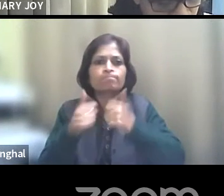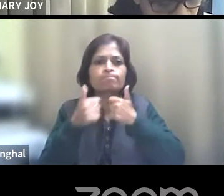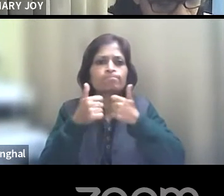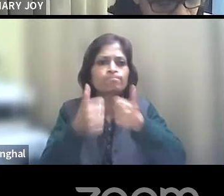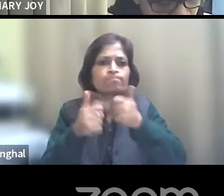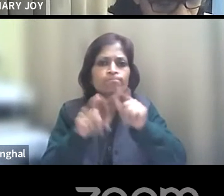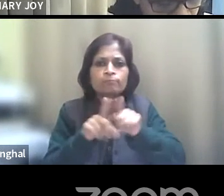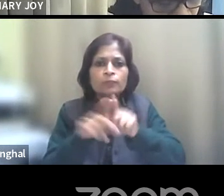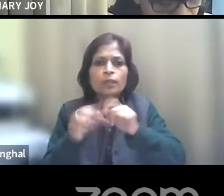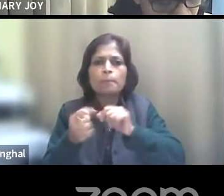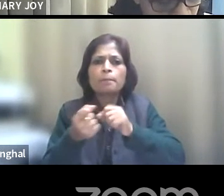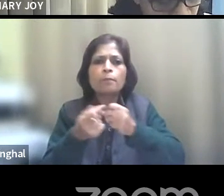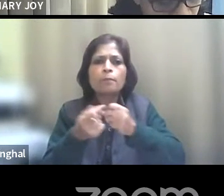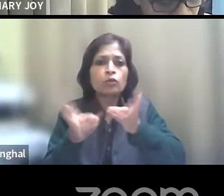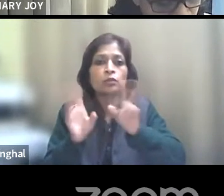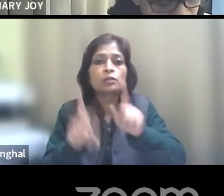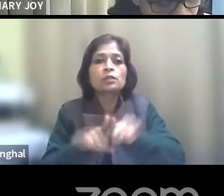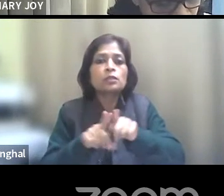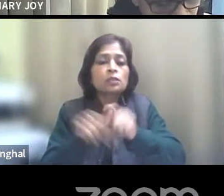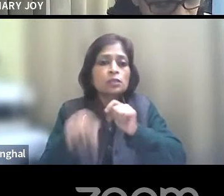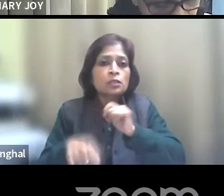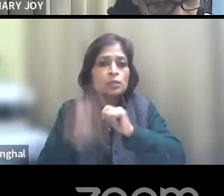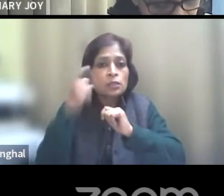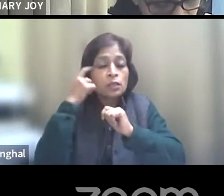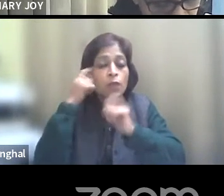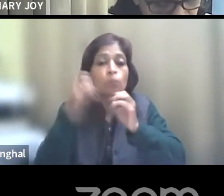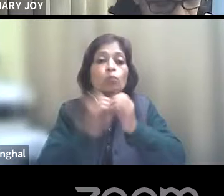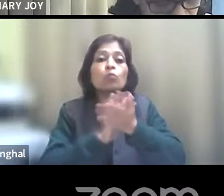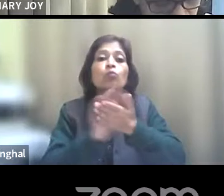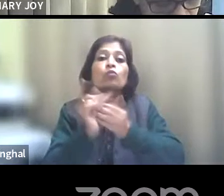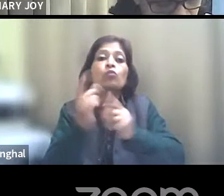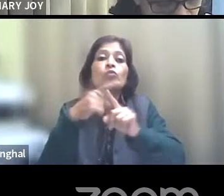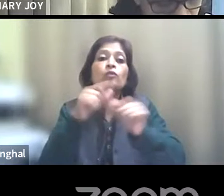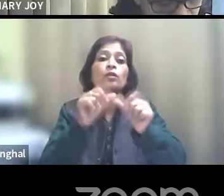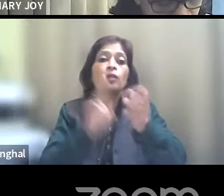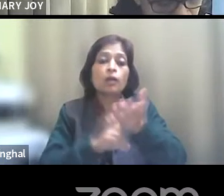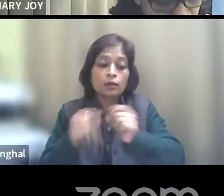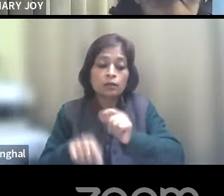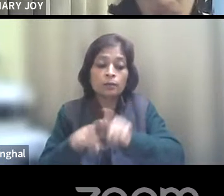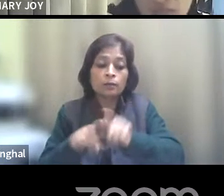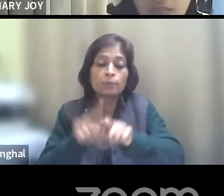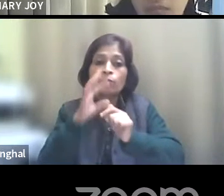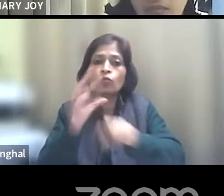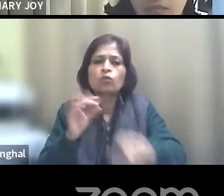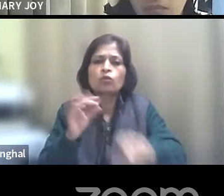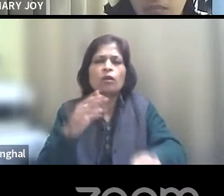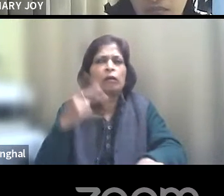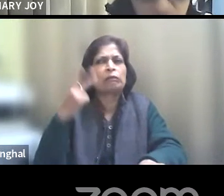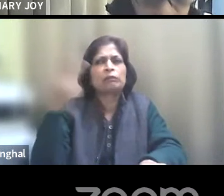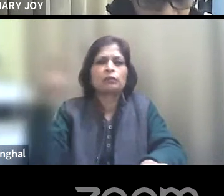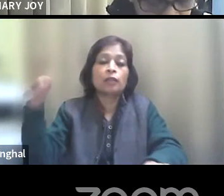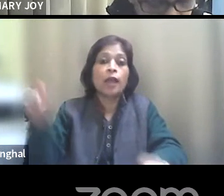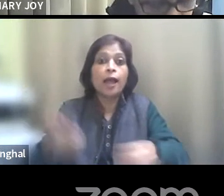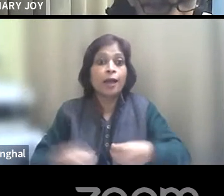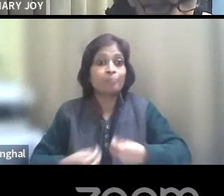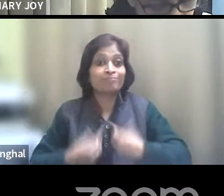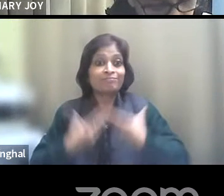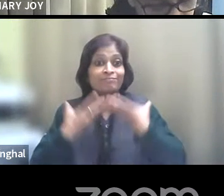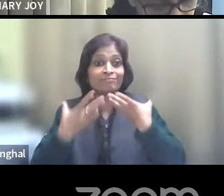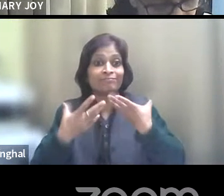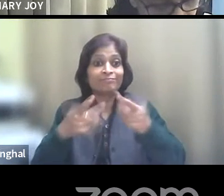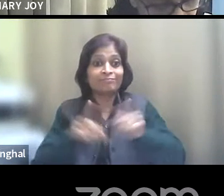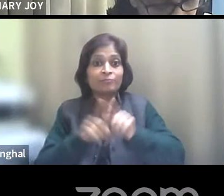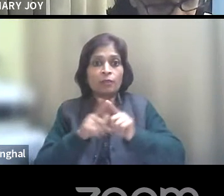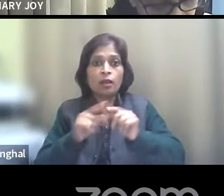things apart, the good thing about Bhutan is that other than the happiness